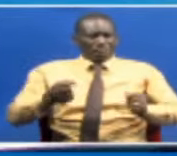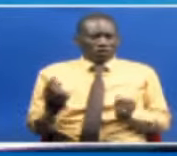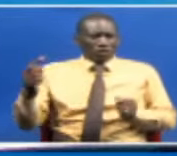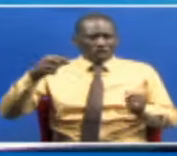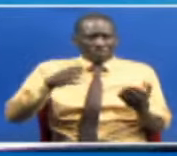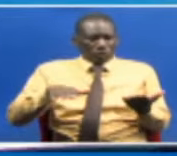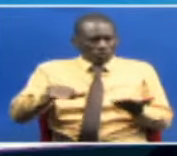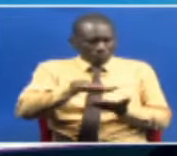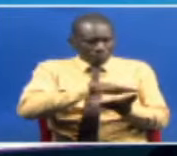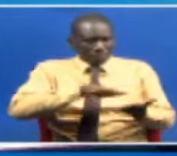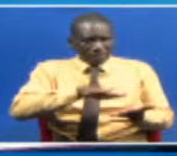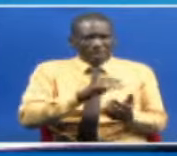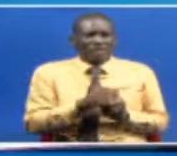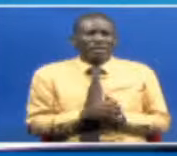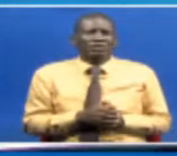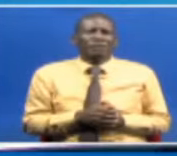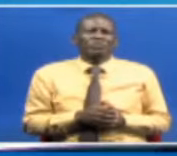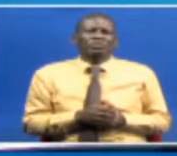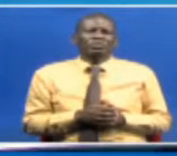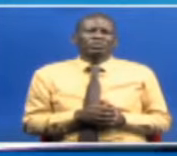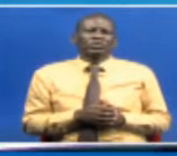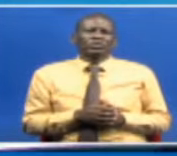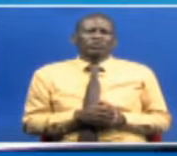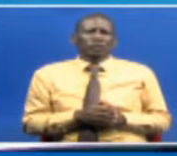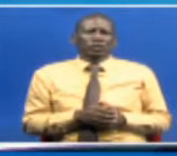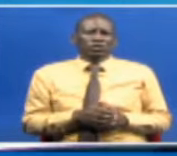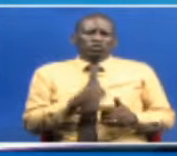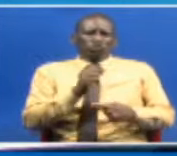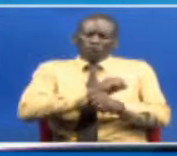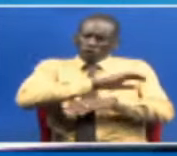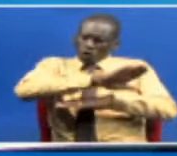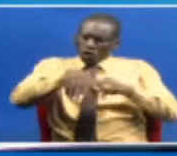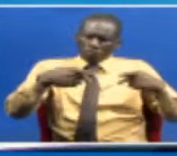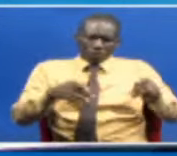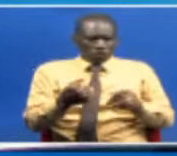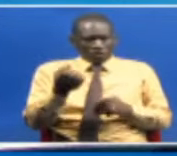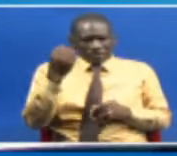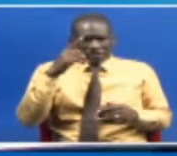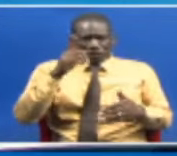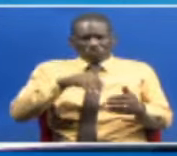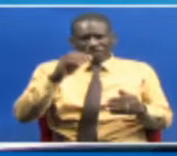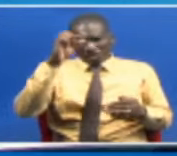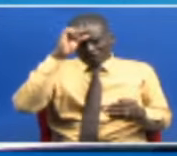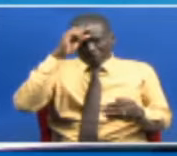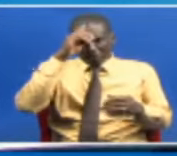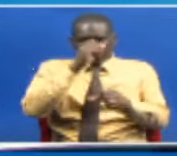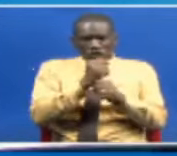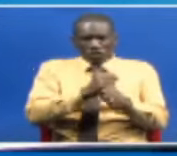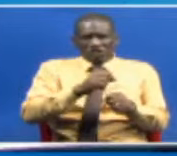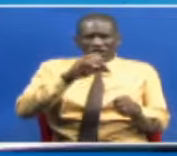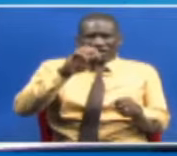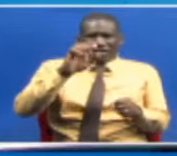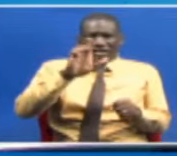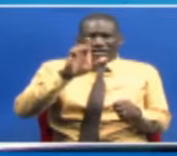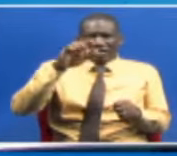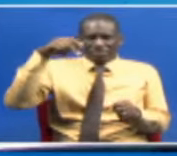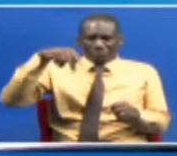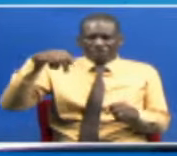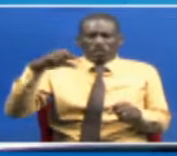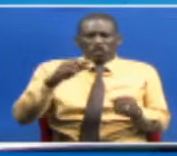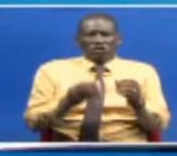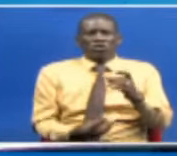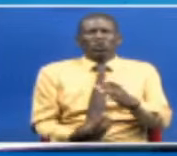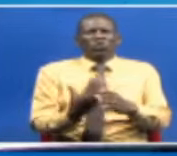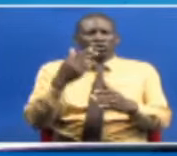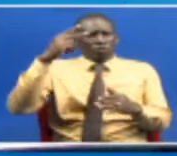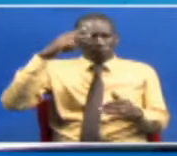basically get all of us to understand what the government is doing in the LPG growth policy